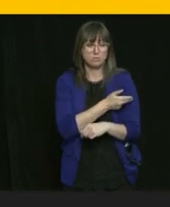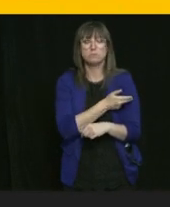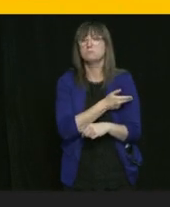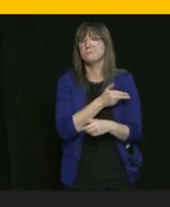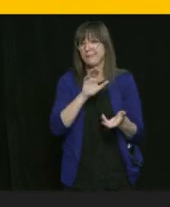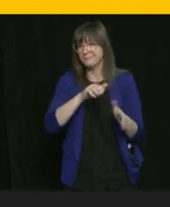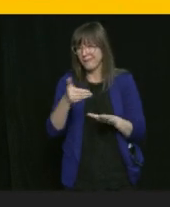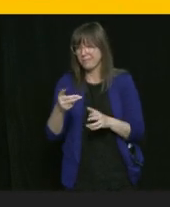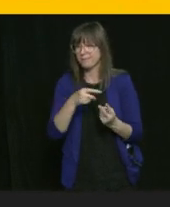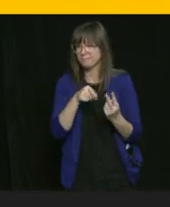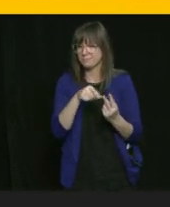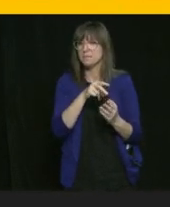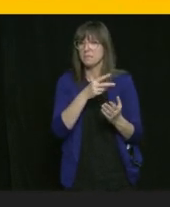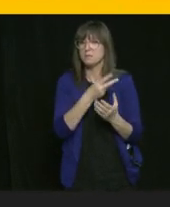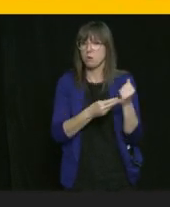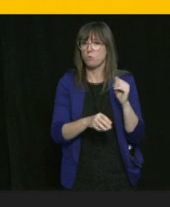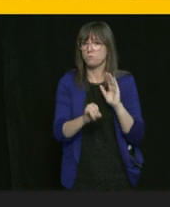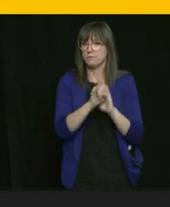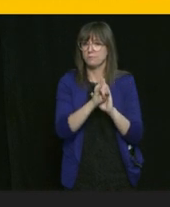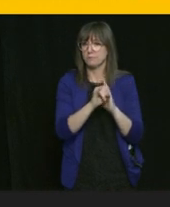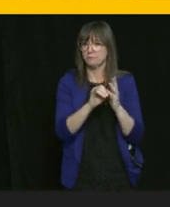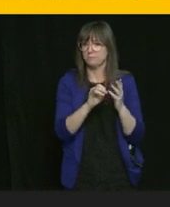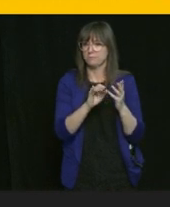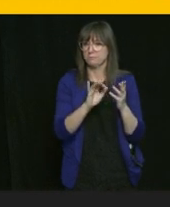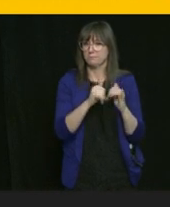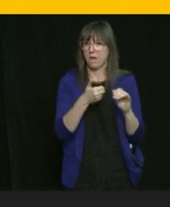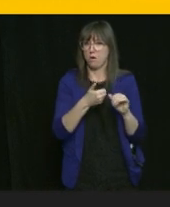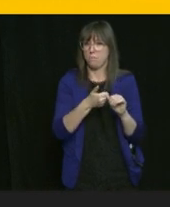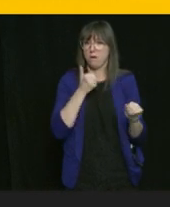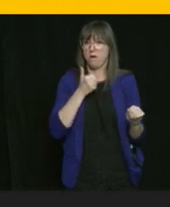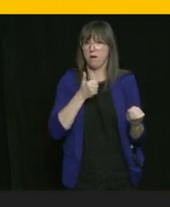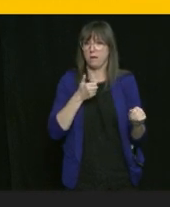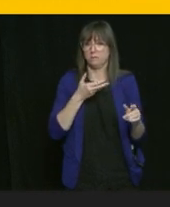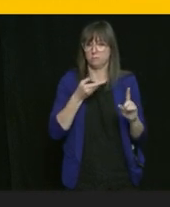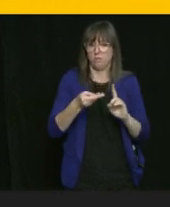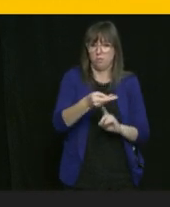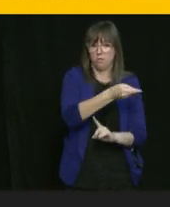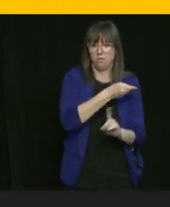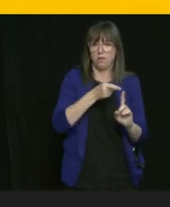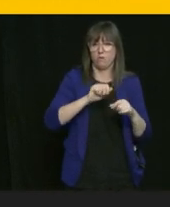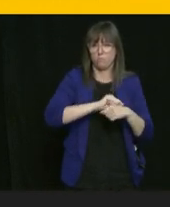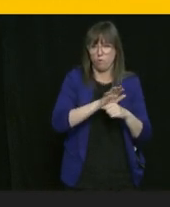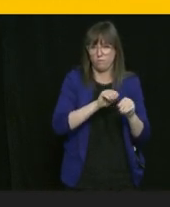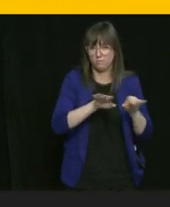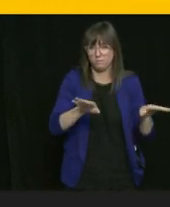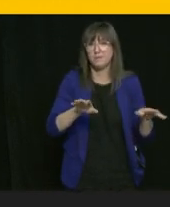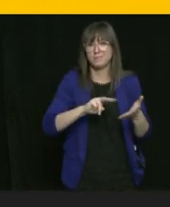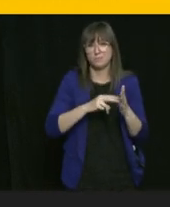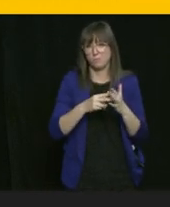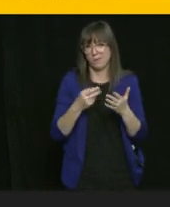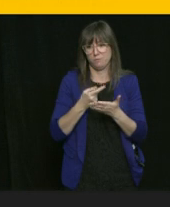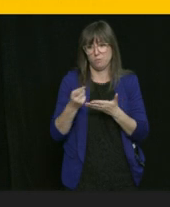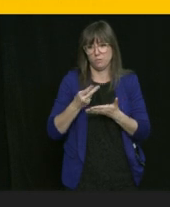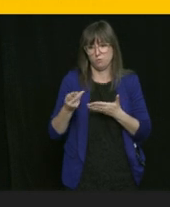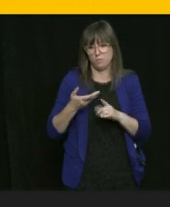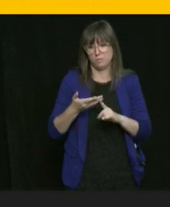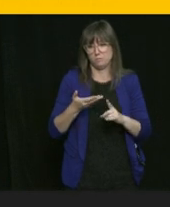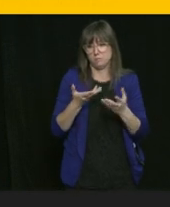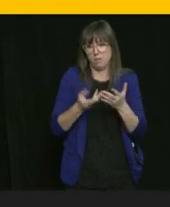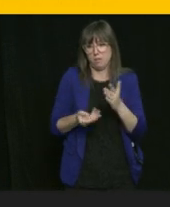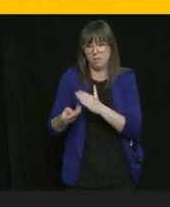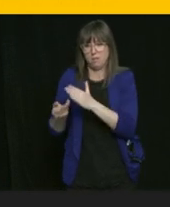of COVID-19 severity and can lag behind increases in reported cases by several weeks, owing to the prolonged natural history